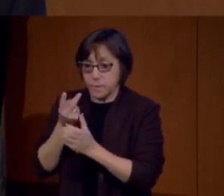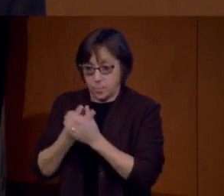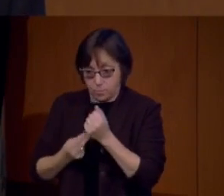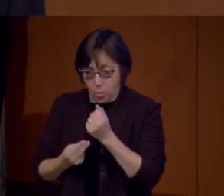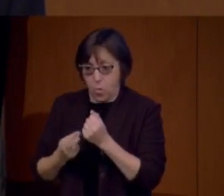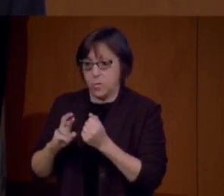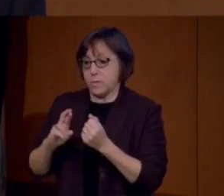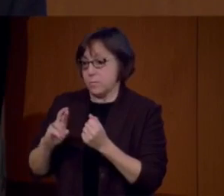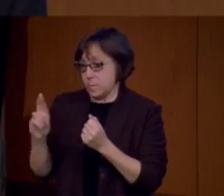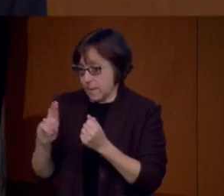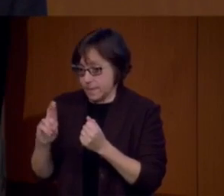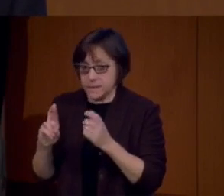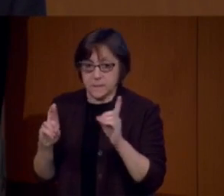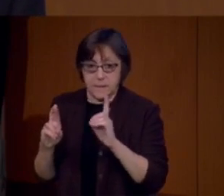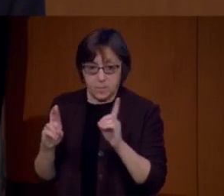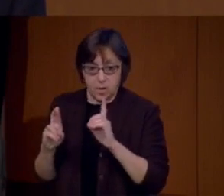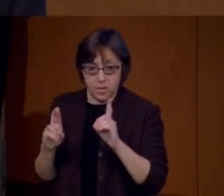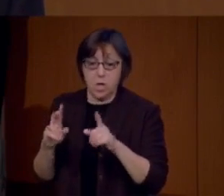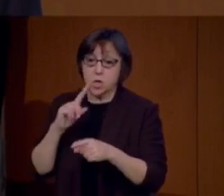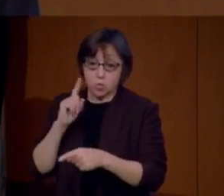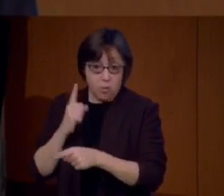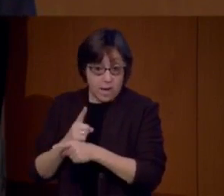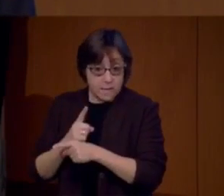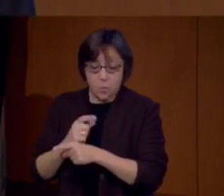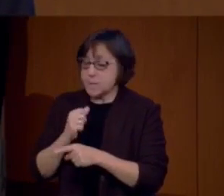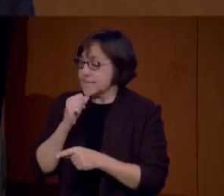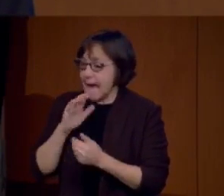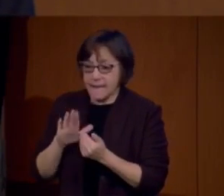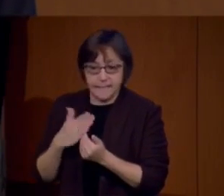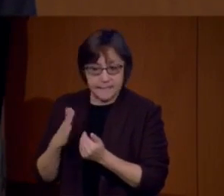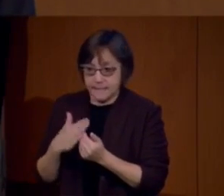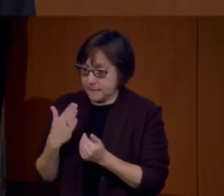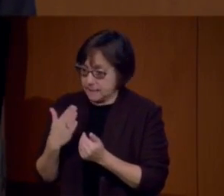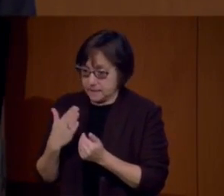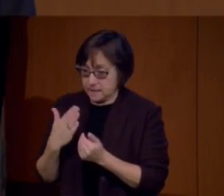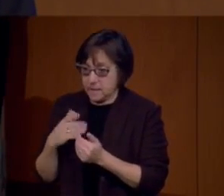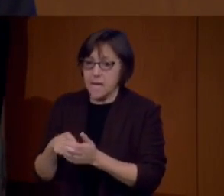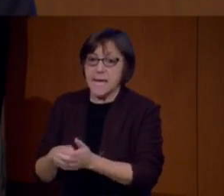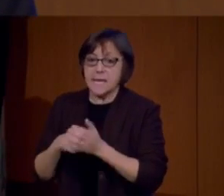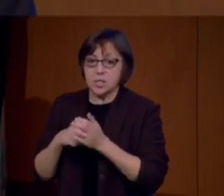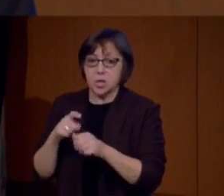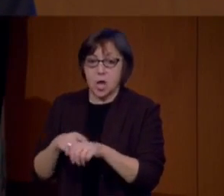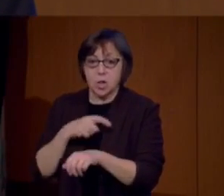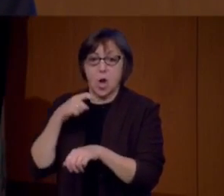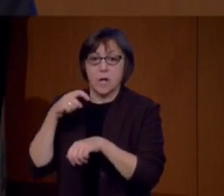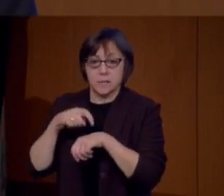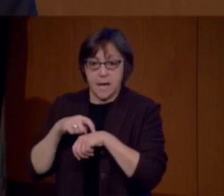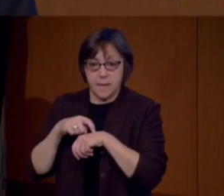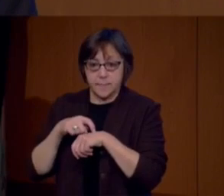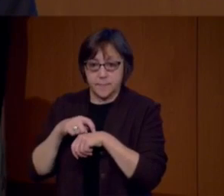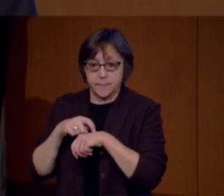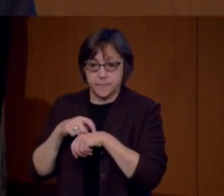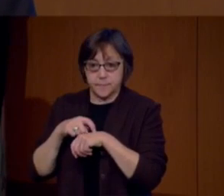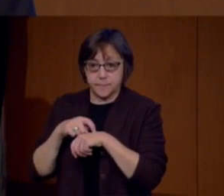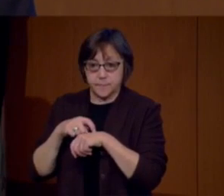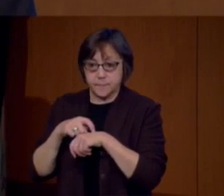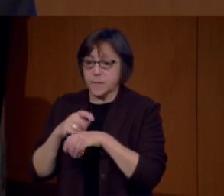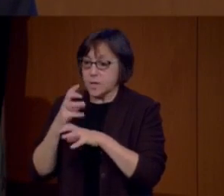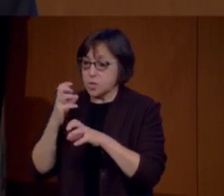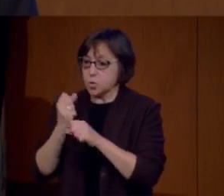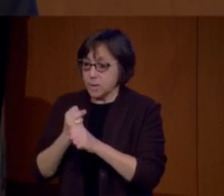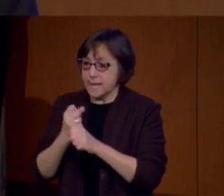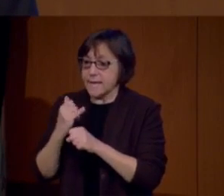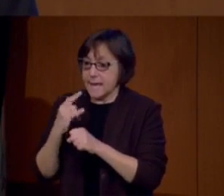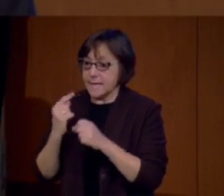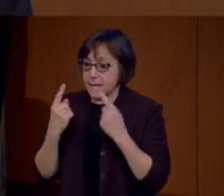sides. You're right, it wasn't easy. It took a long time to get it